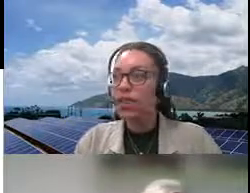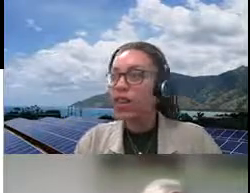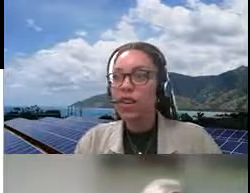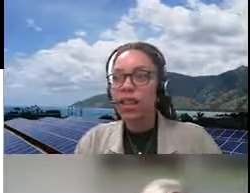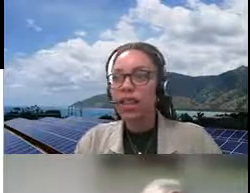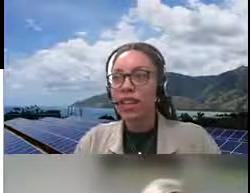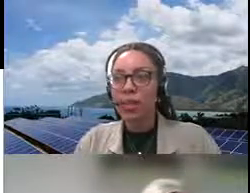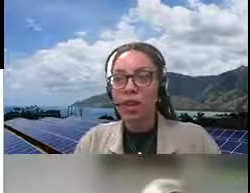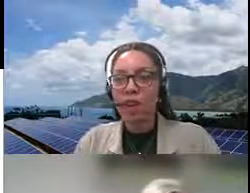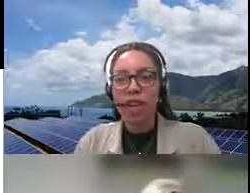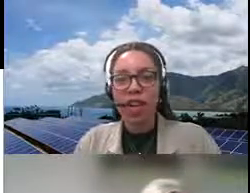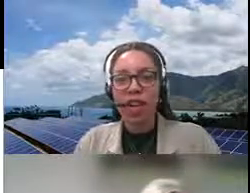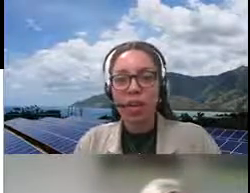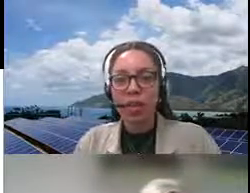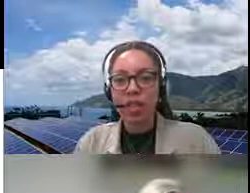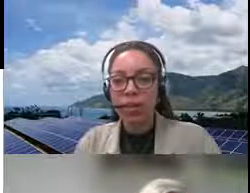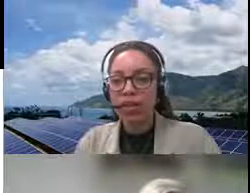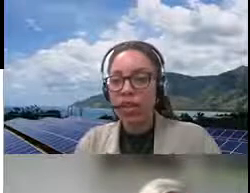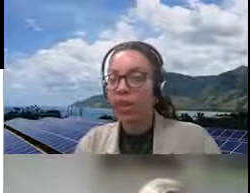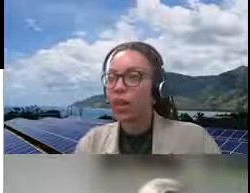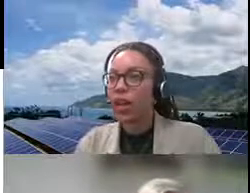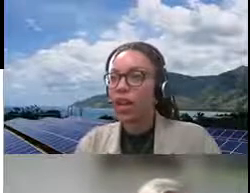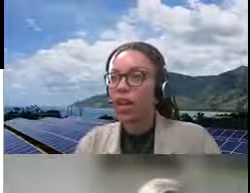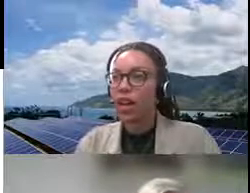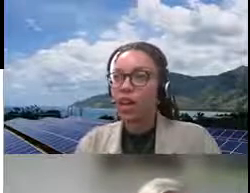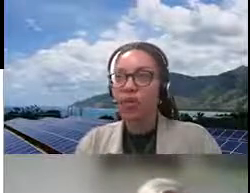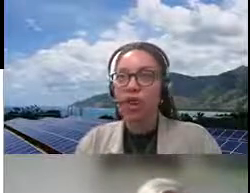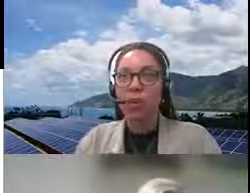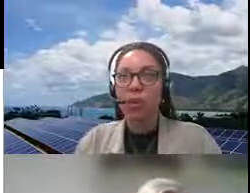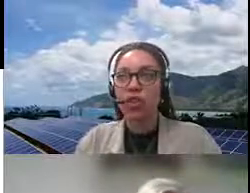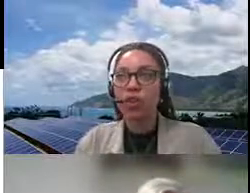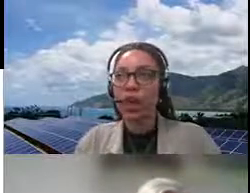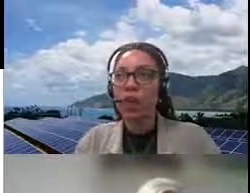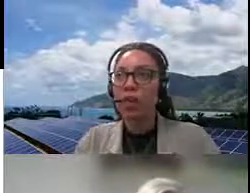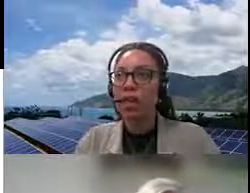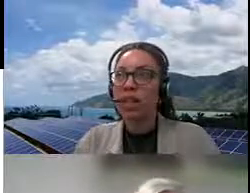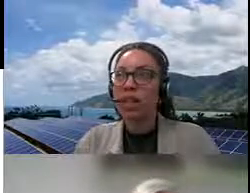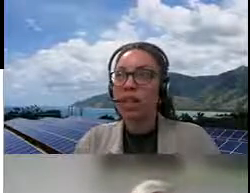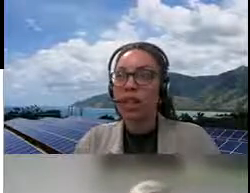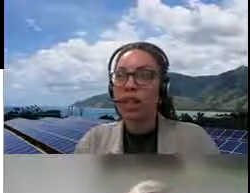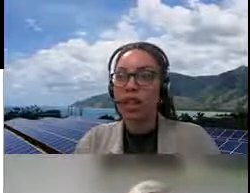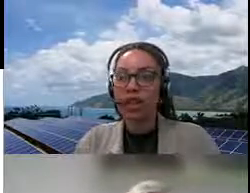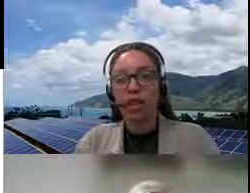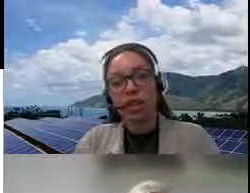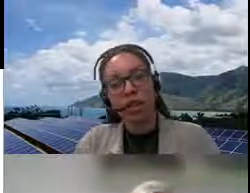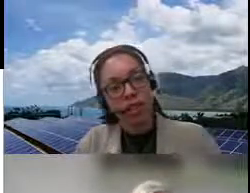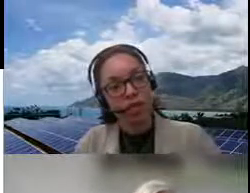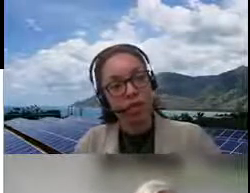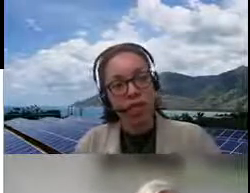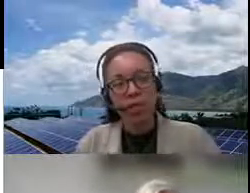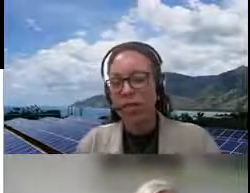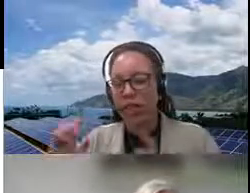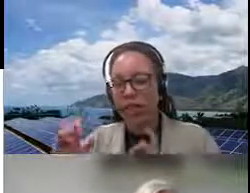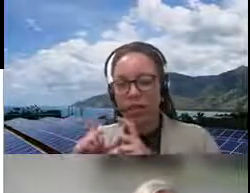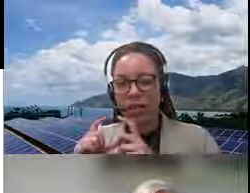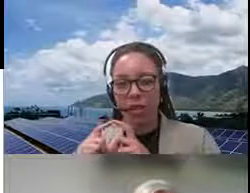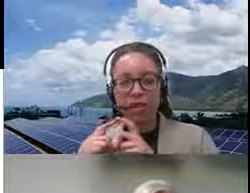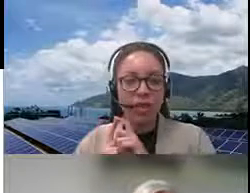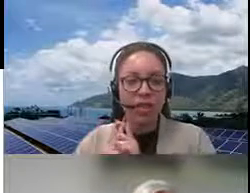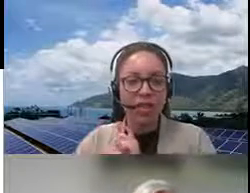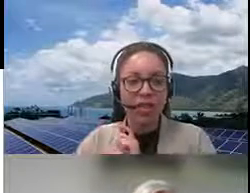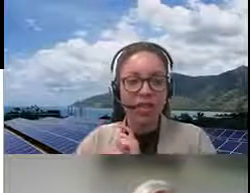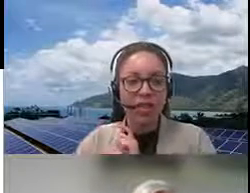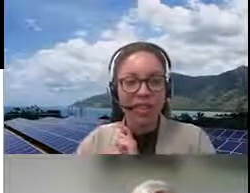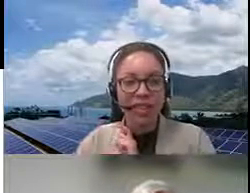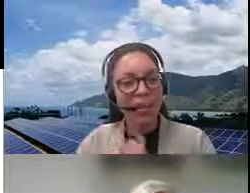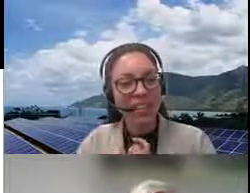there? No, I think that's pretty bang on. And I know we said we've got a Q&A for our portion. What I think we might do is kick that to the last 15 minutes. We did leave a little bit